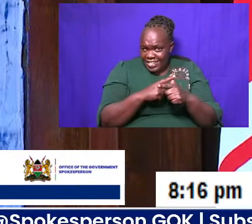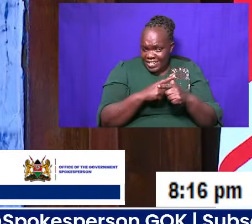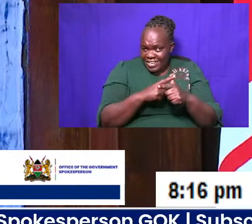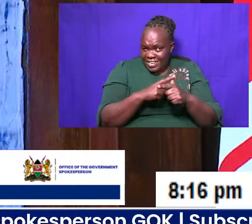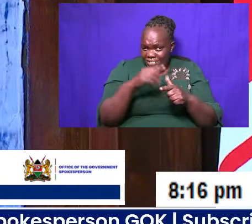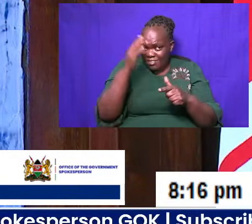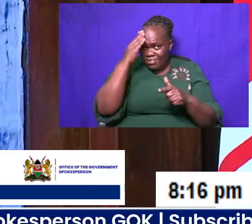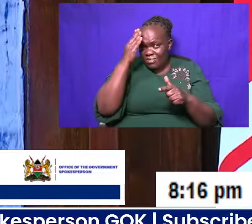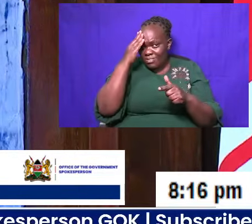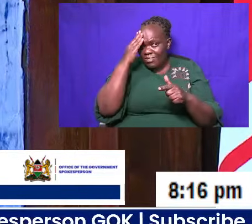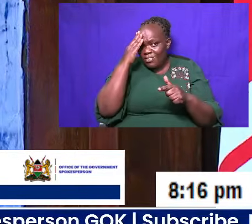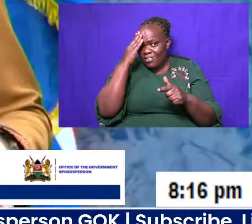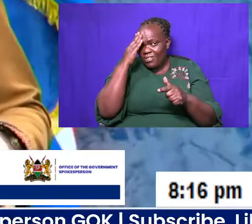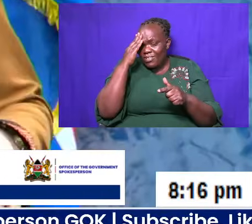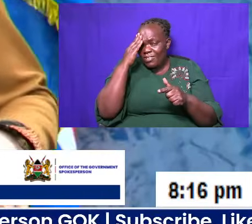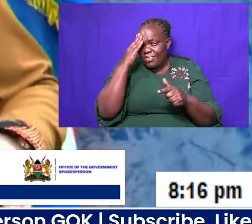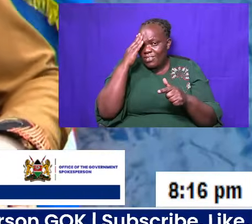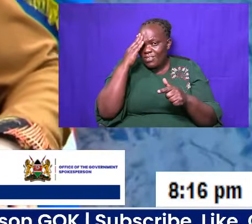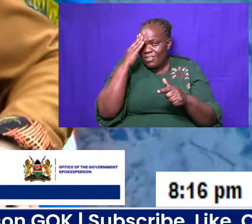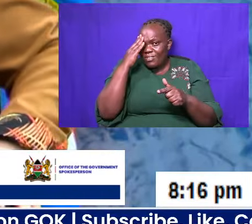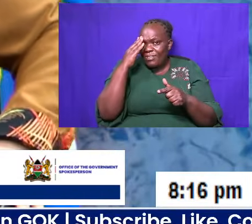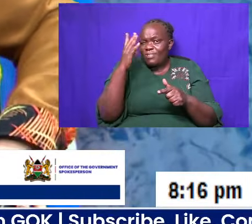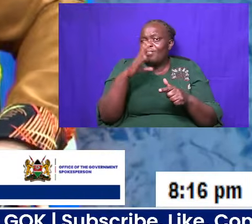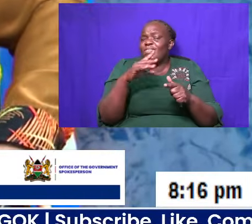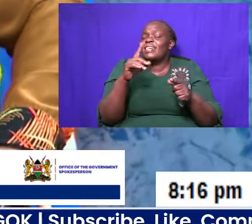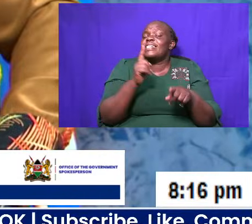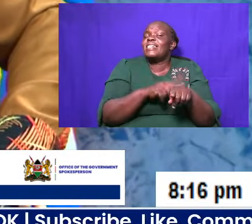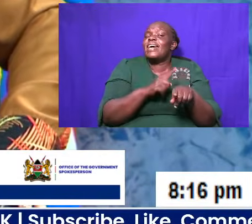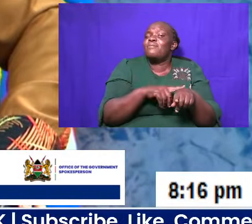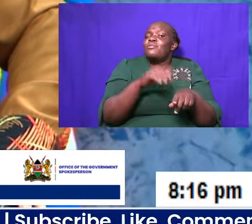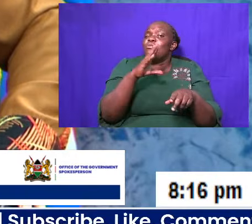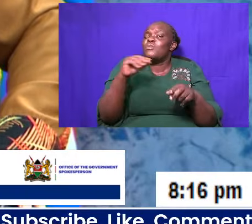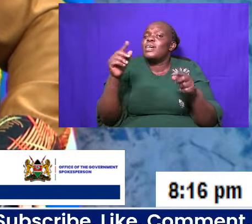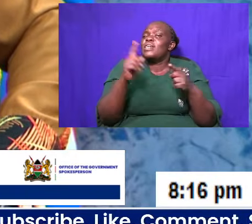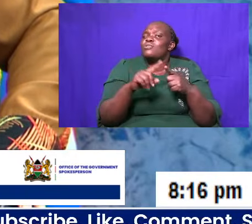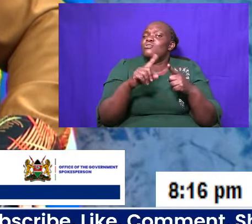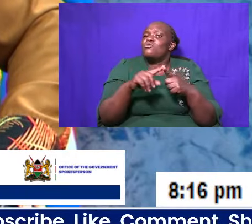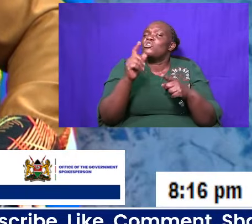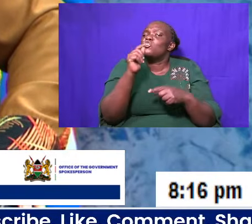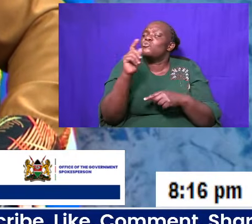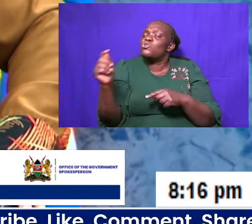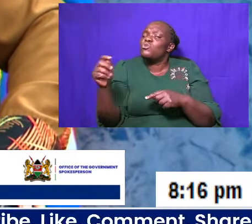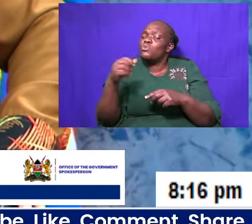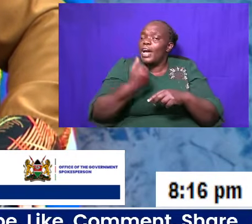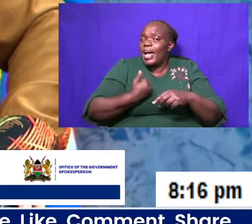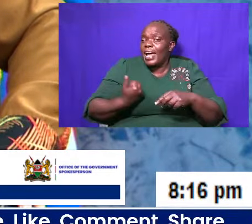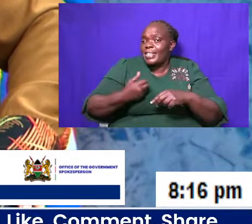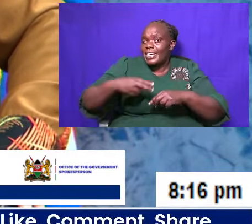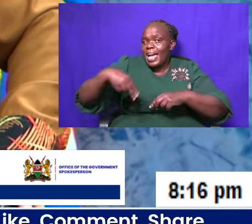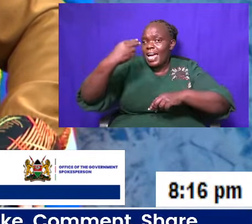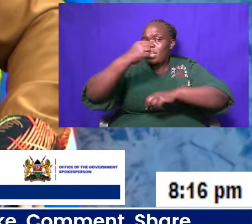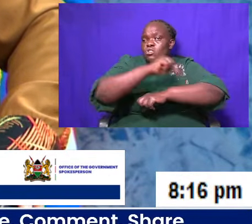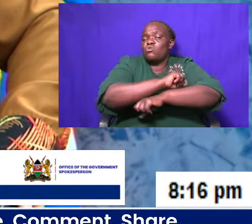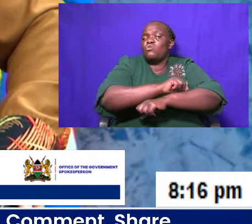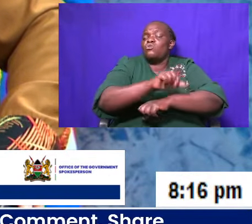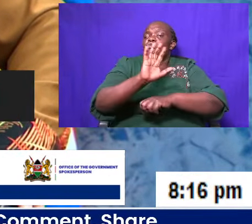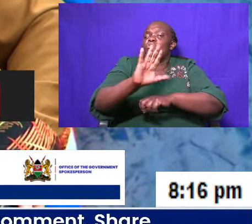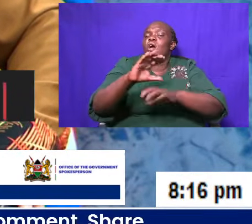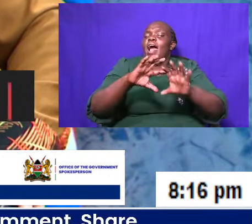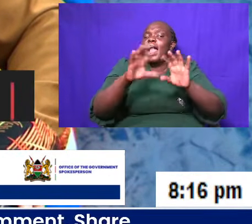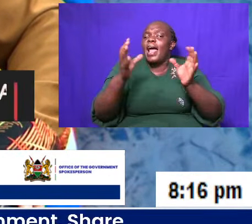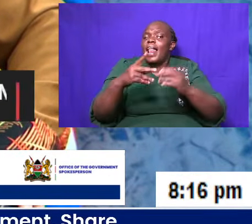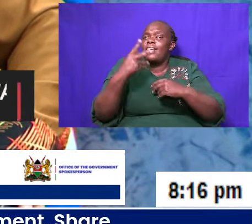know, so when you went to Mutumu, as you said, so in your class in Form